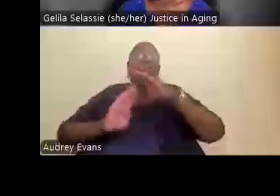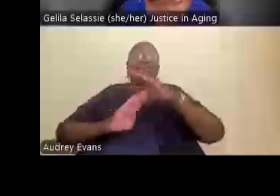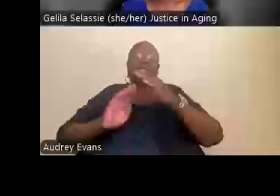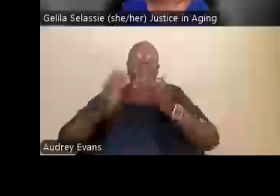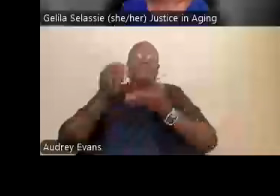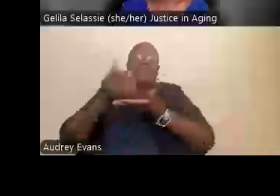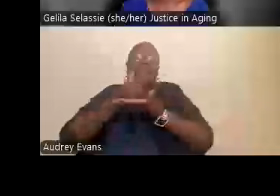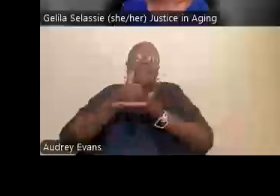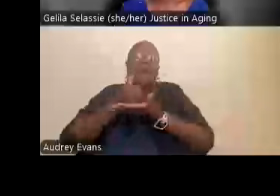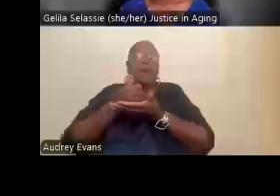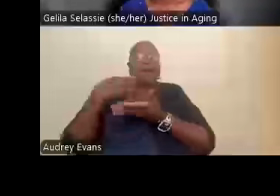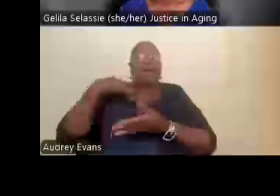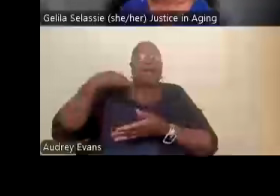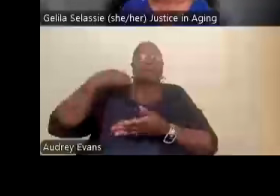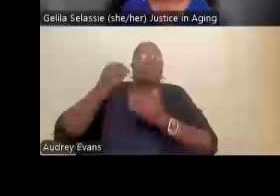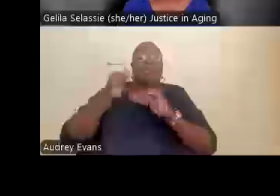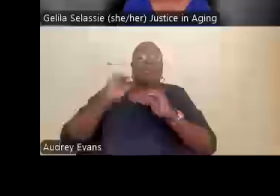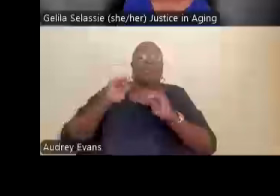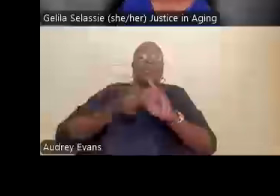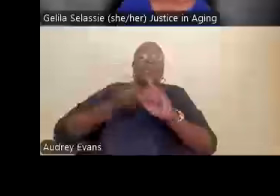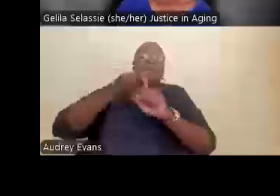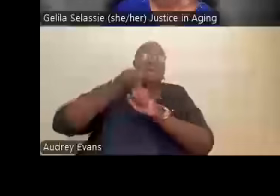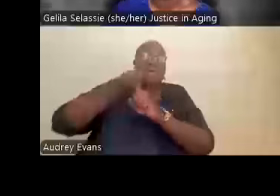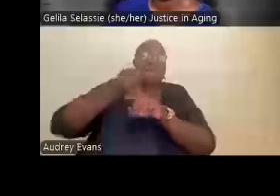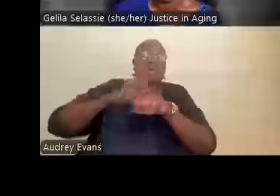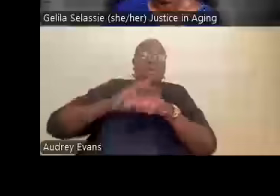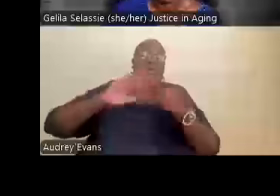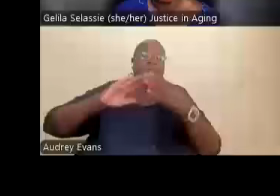levels, including some of the impacts on the community spouse.